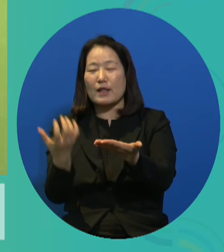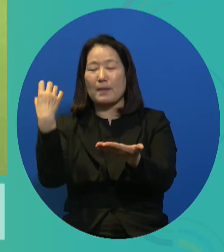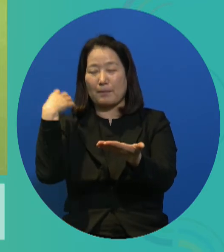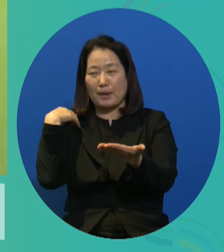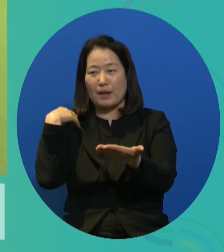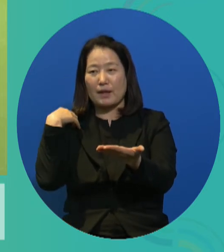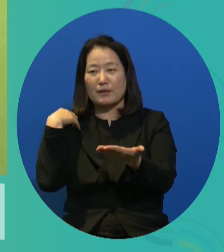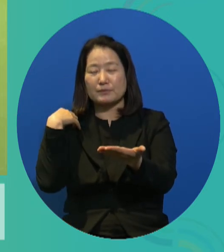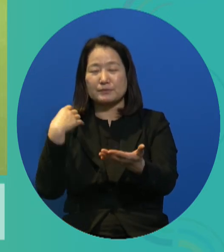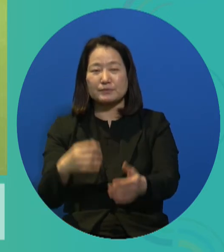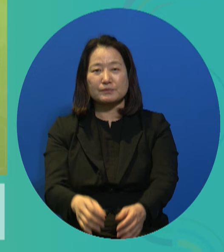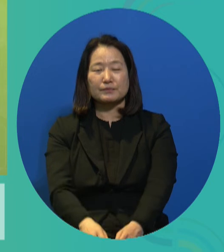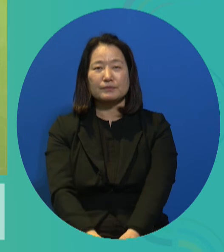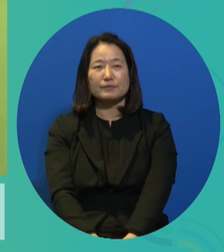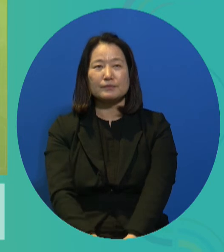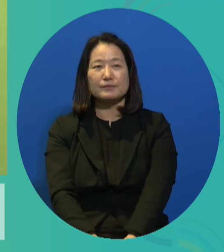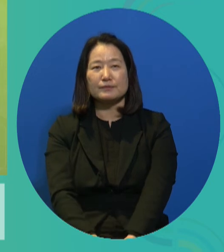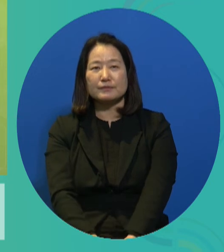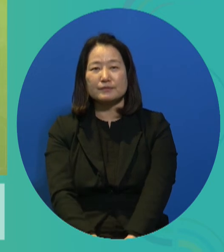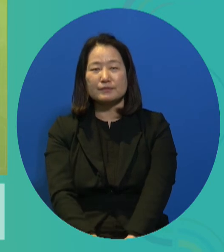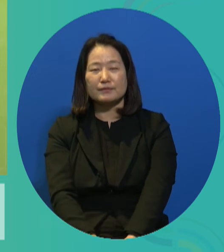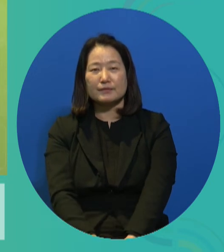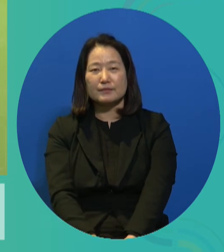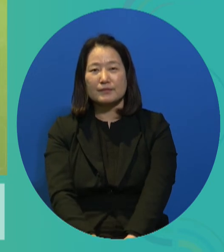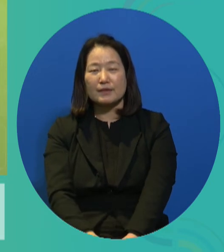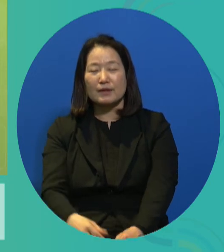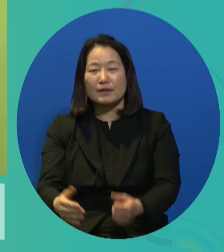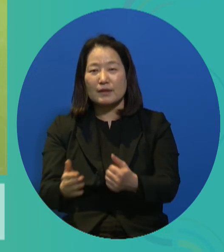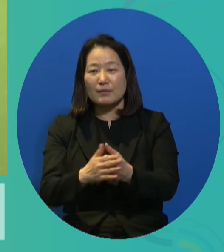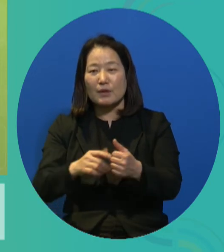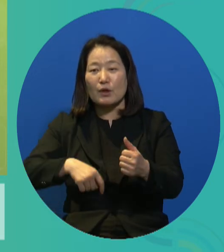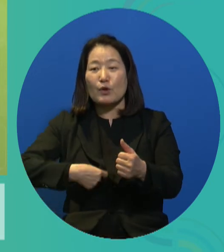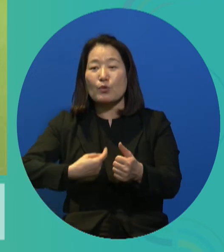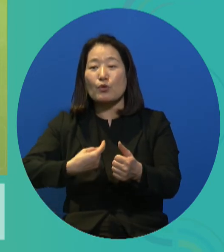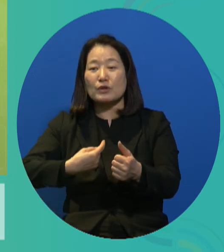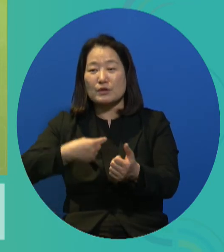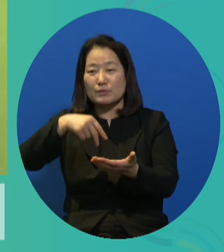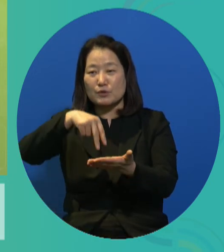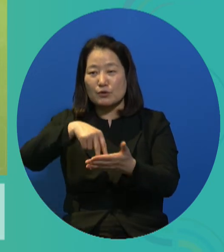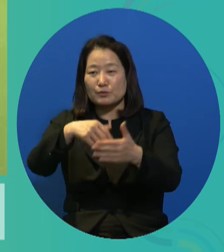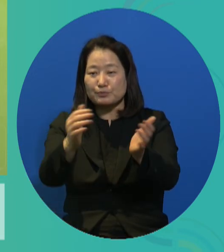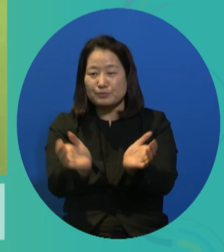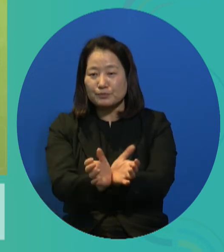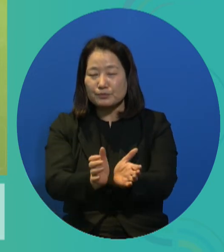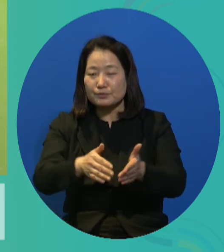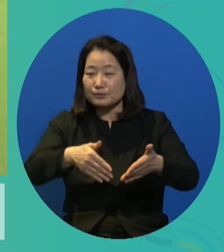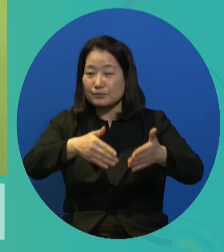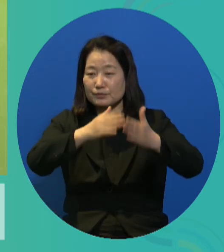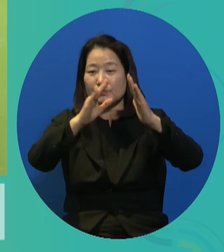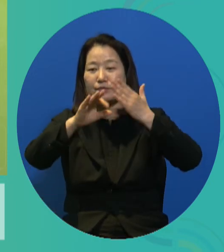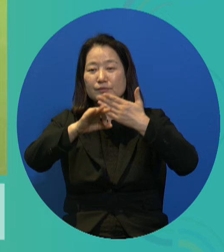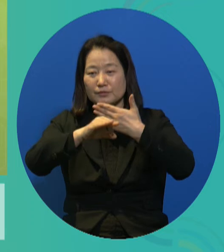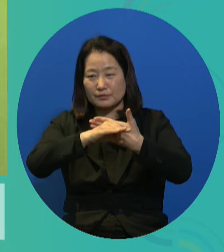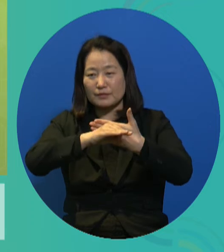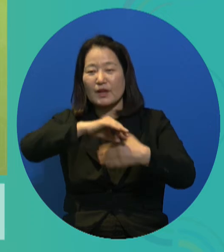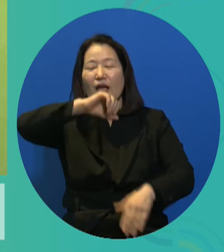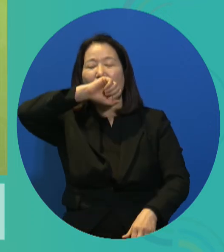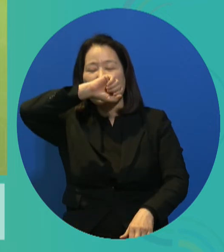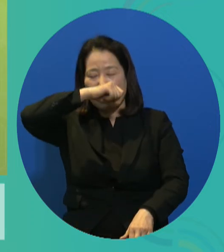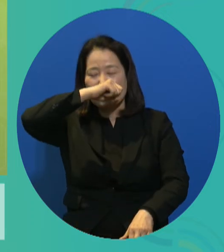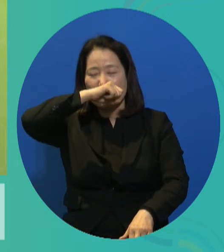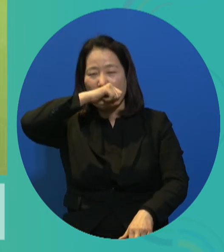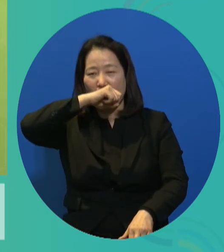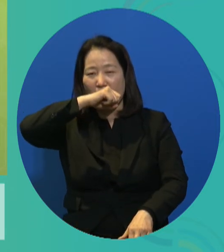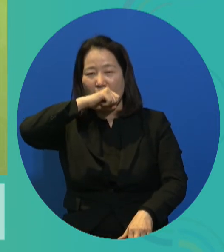be the authority to oversee the implementation of the decisions. So, although many organizations call for an independent body, it would be